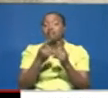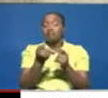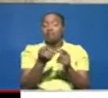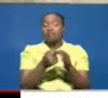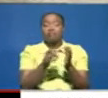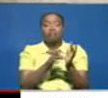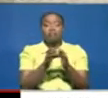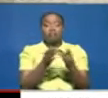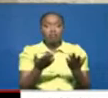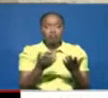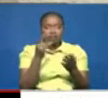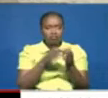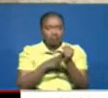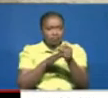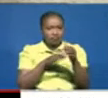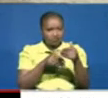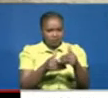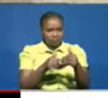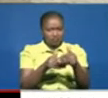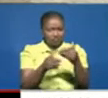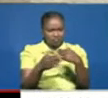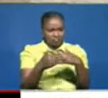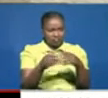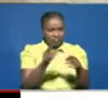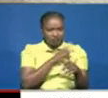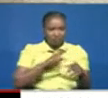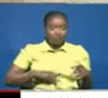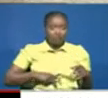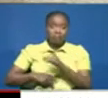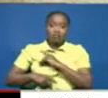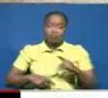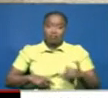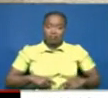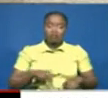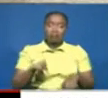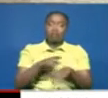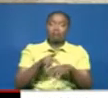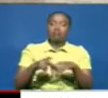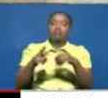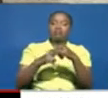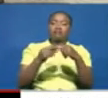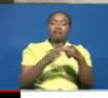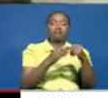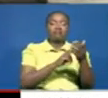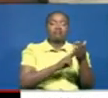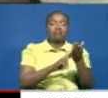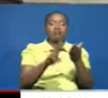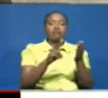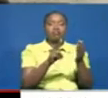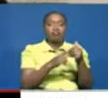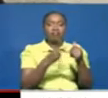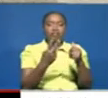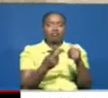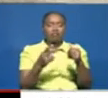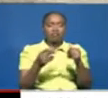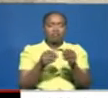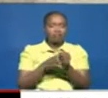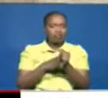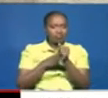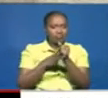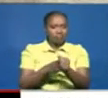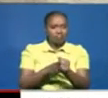I followed very closely, King David, and the Bible says in Psalm 78, verse 72, that he shepherded Israel. Kwa